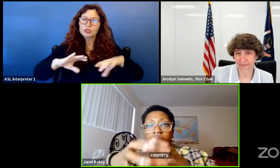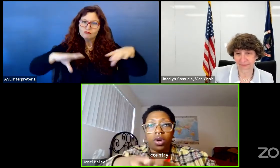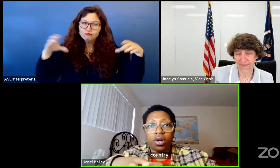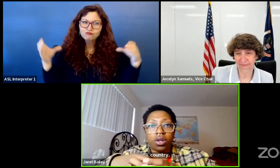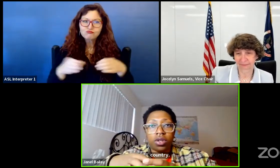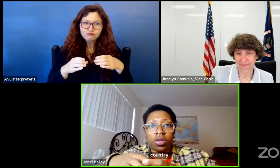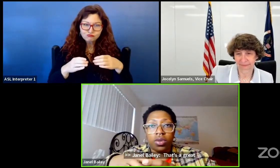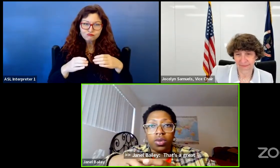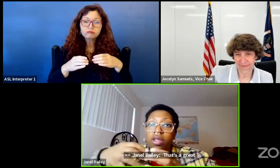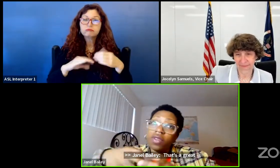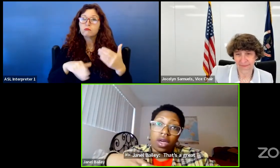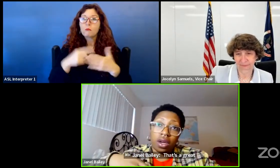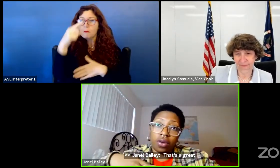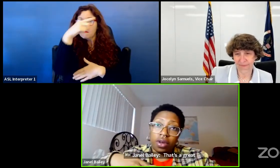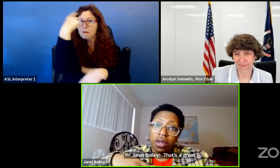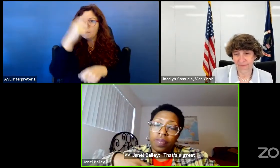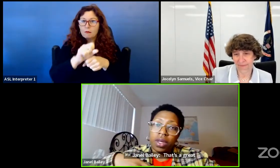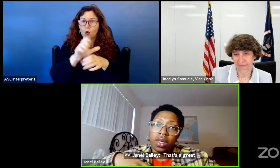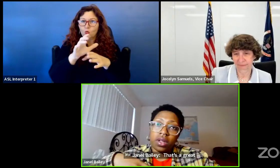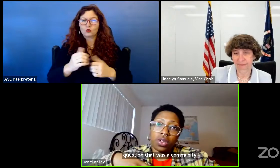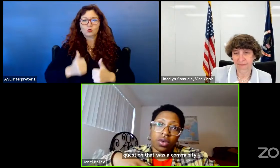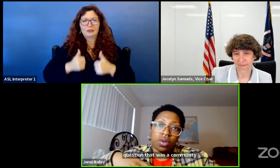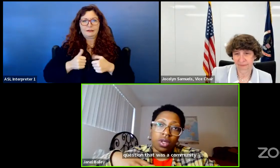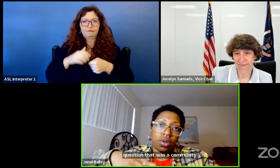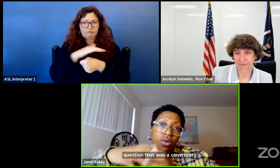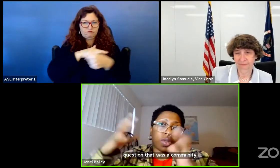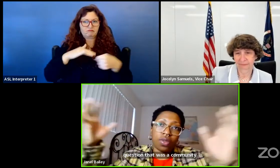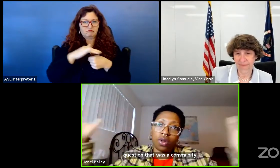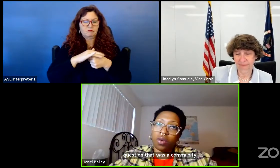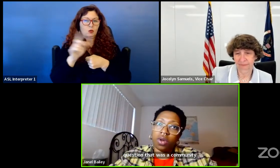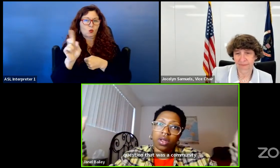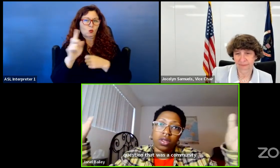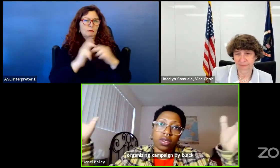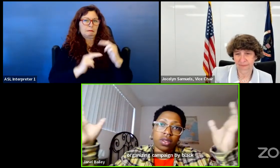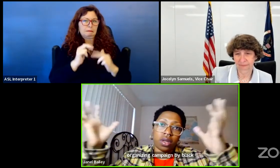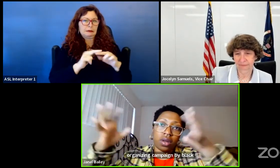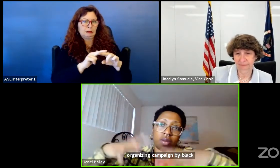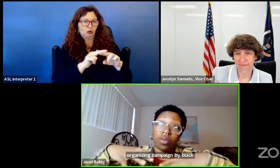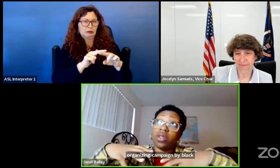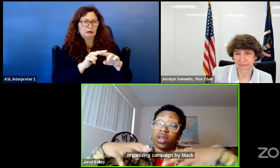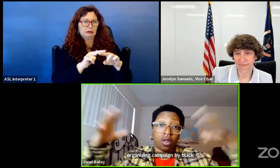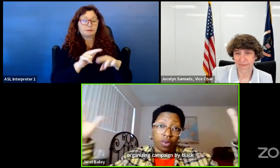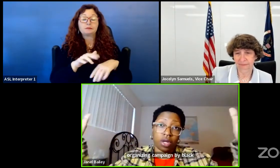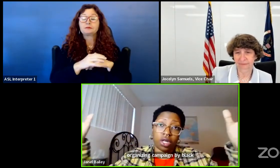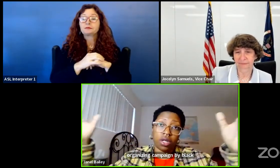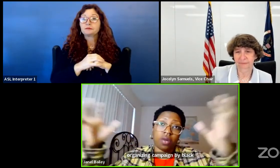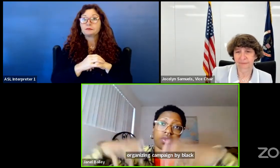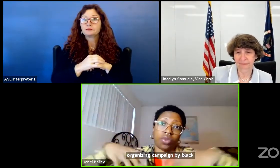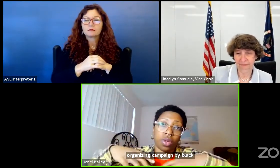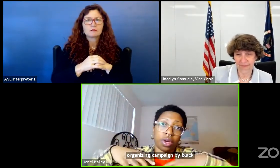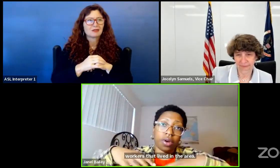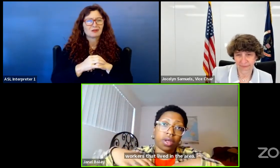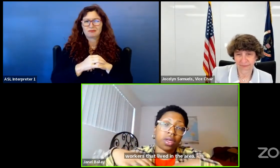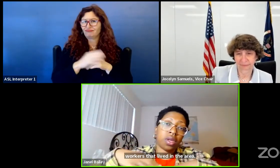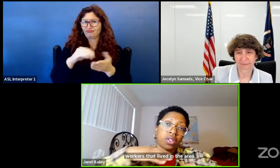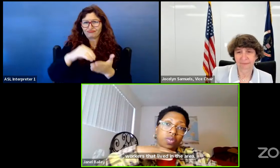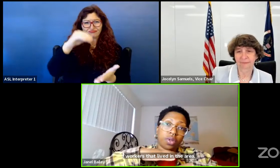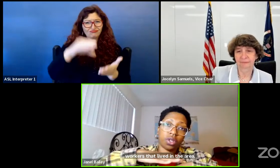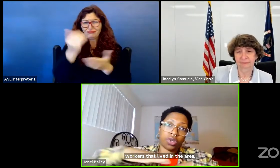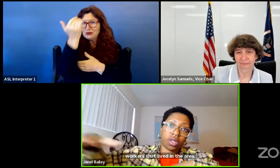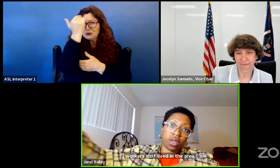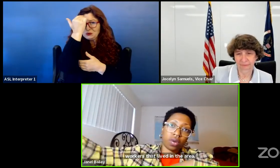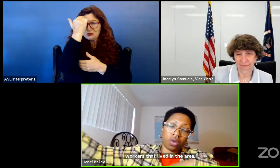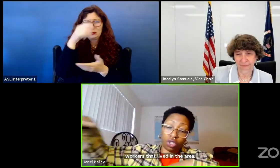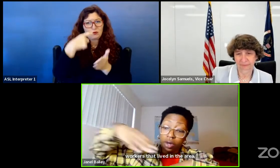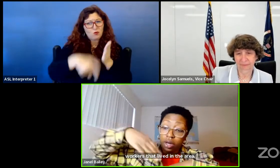by black workers who live in the area and so they knew that there was a billion dollar project coming through the area to